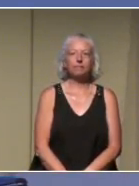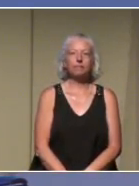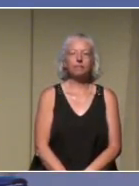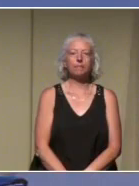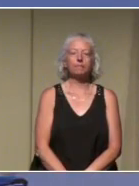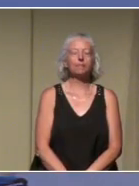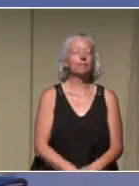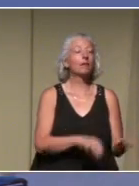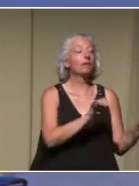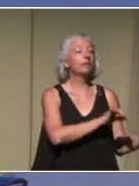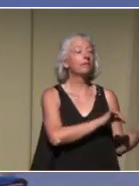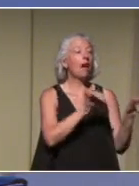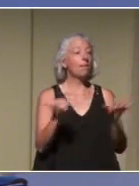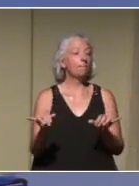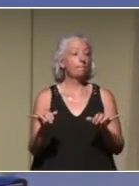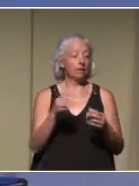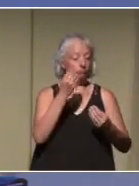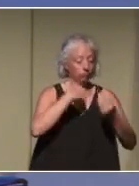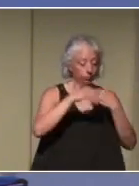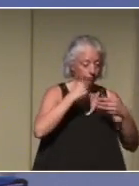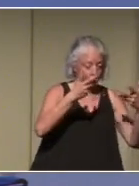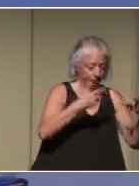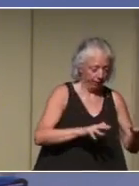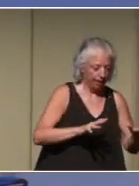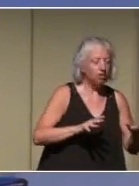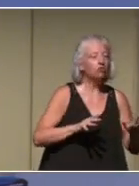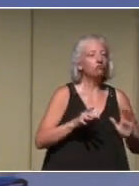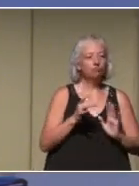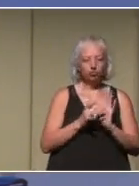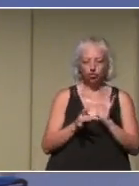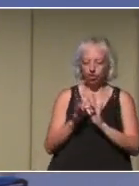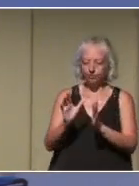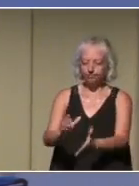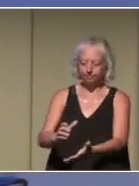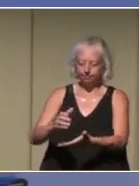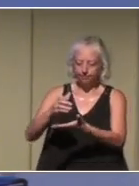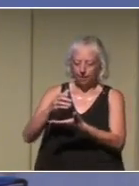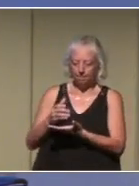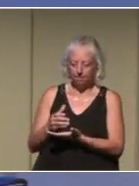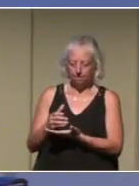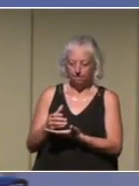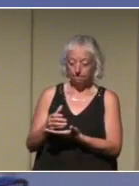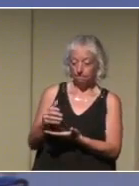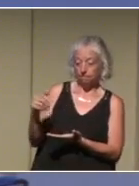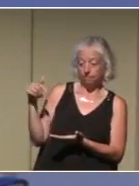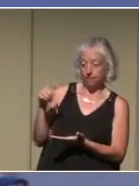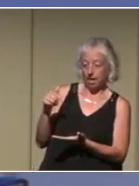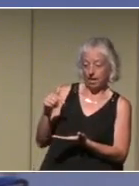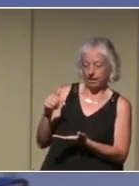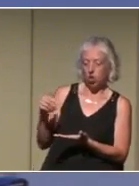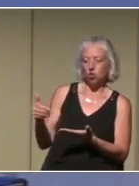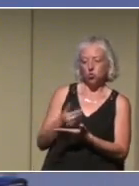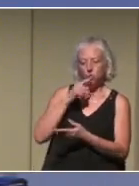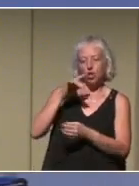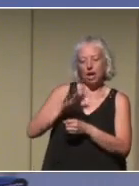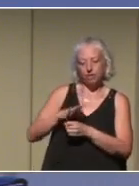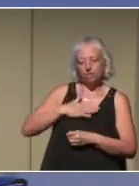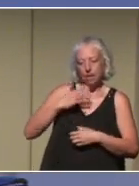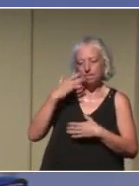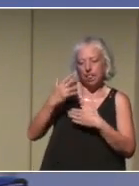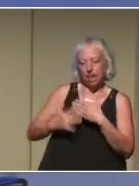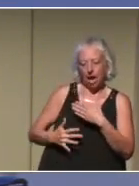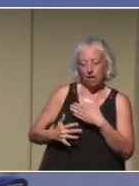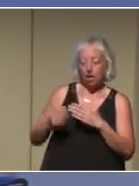In the same way, after the supper, Jesus took the cup, and he said, "This cup is the new covenant in my blood.